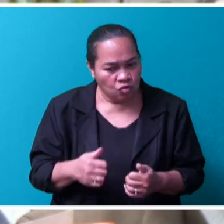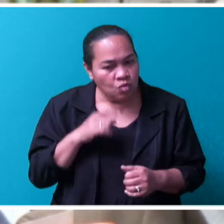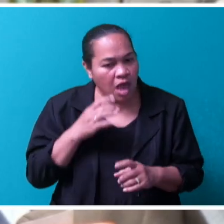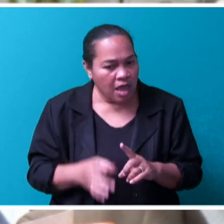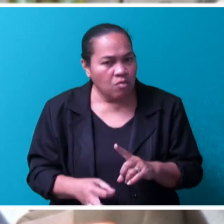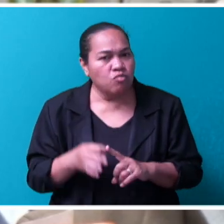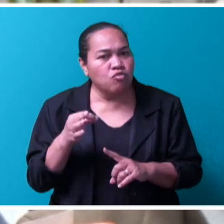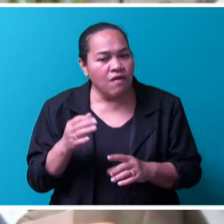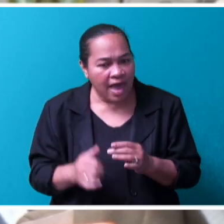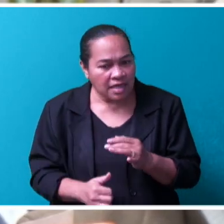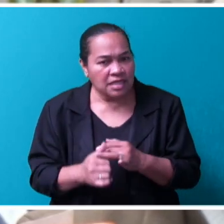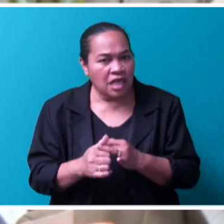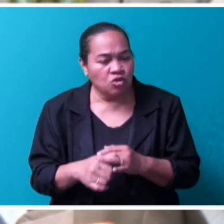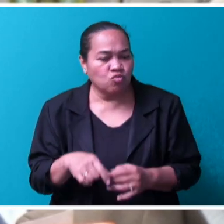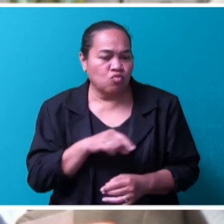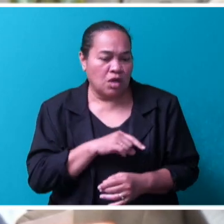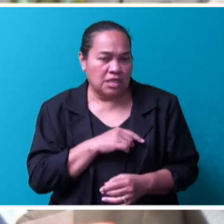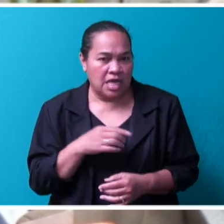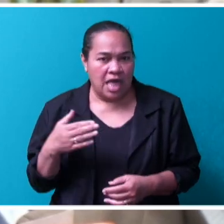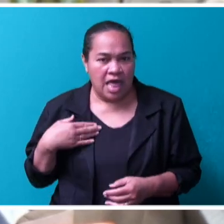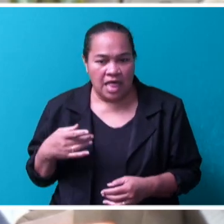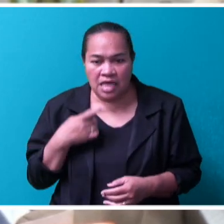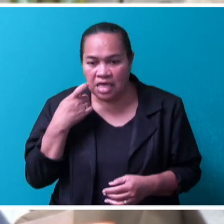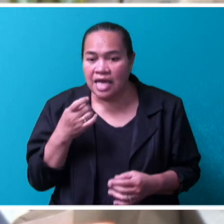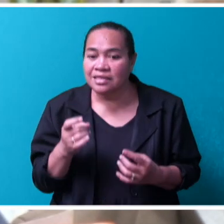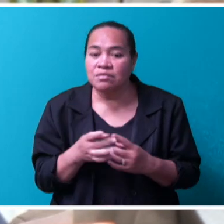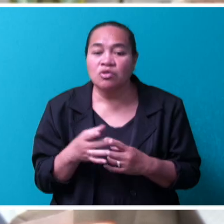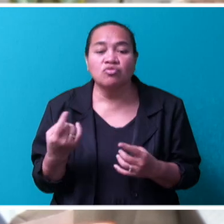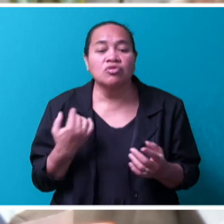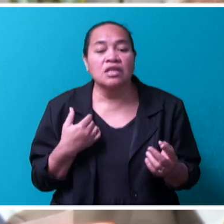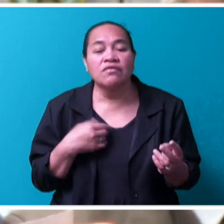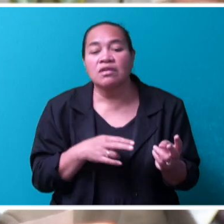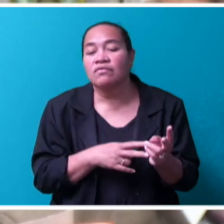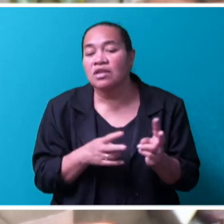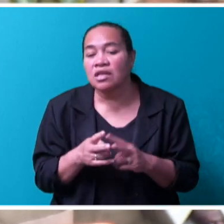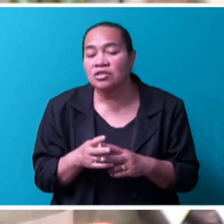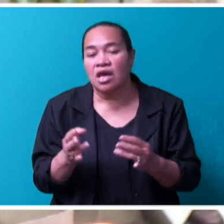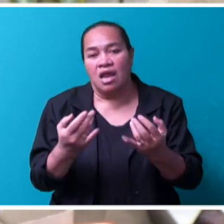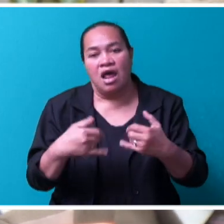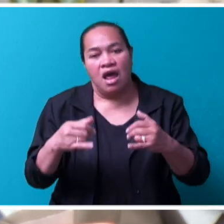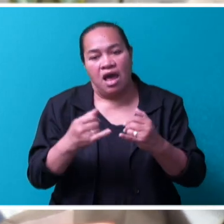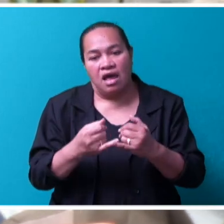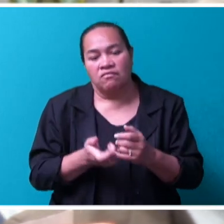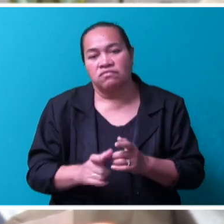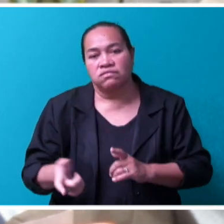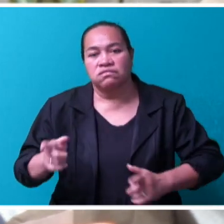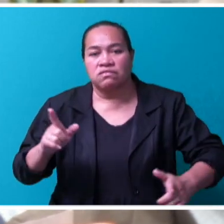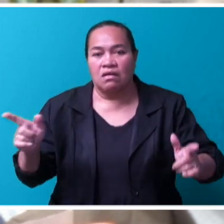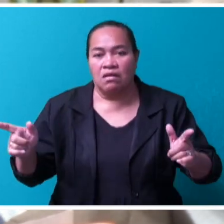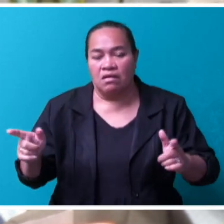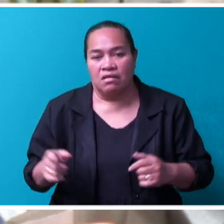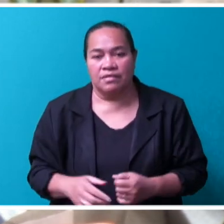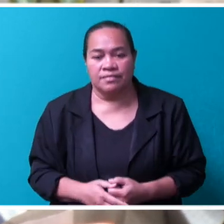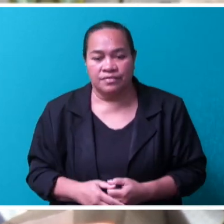to quality health care for our rural, maritime, and provincial communities.